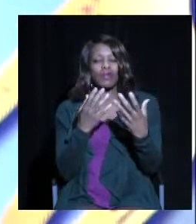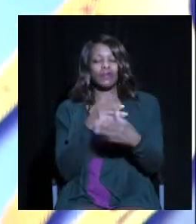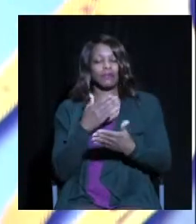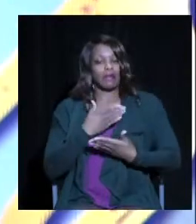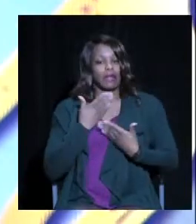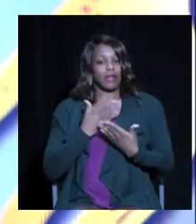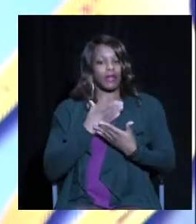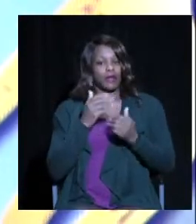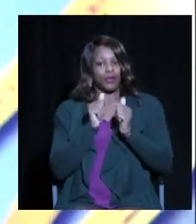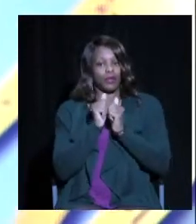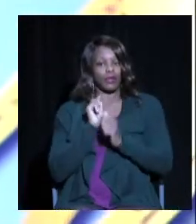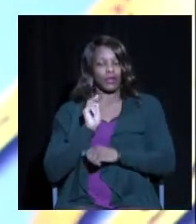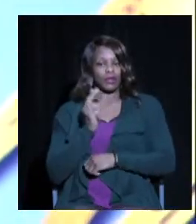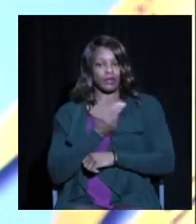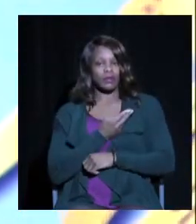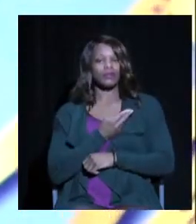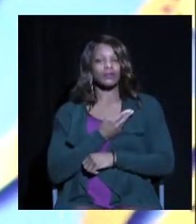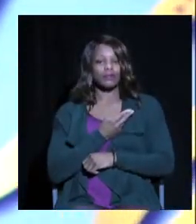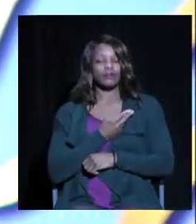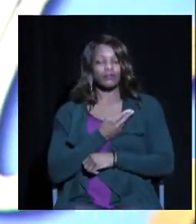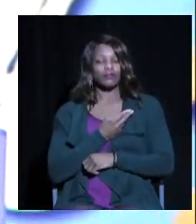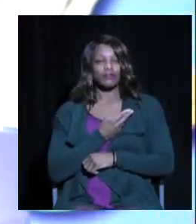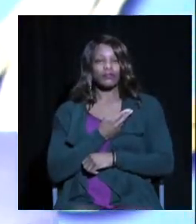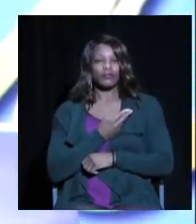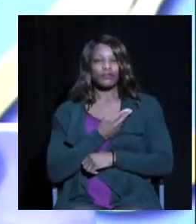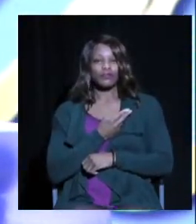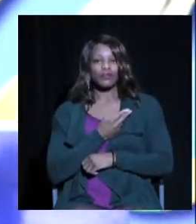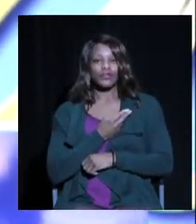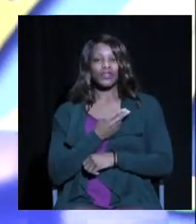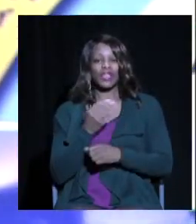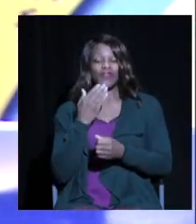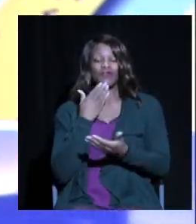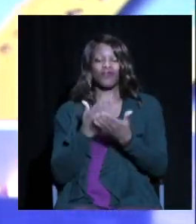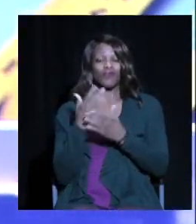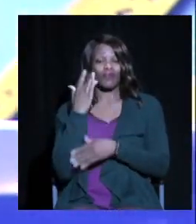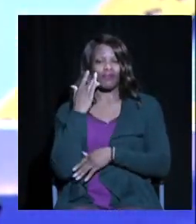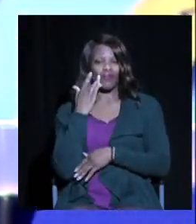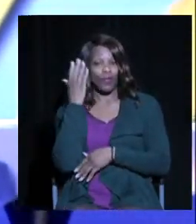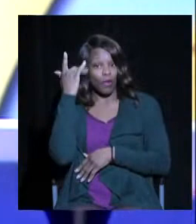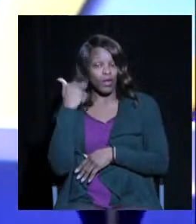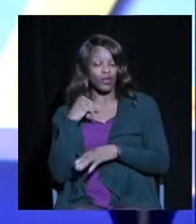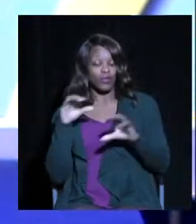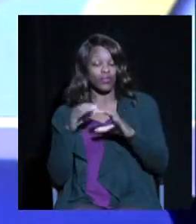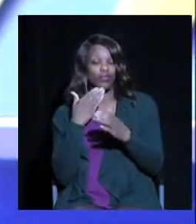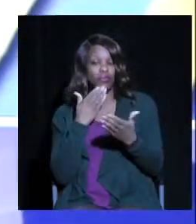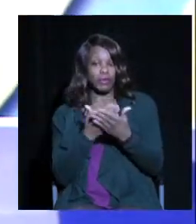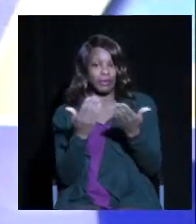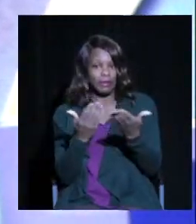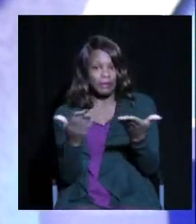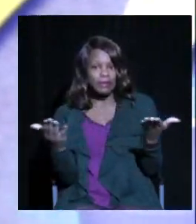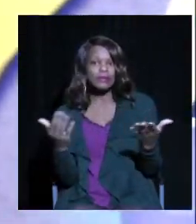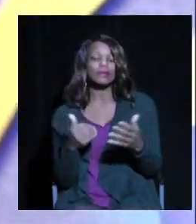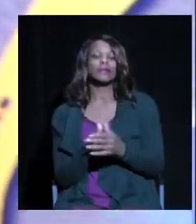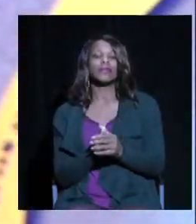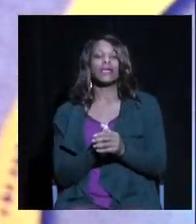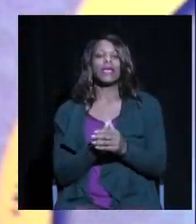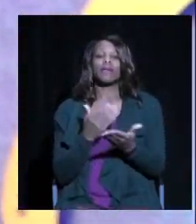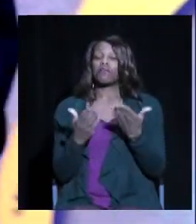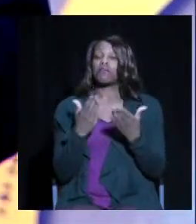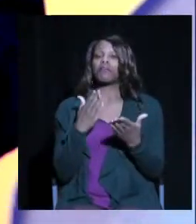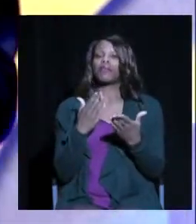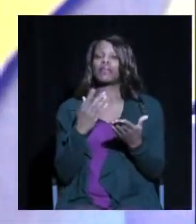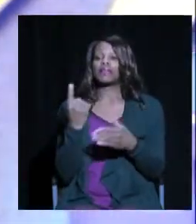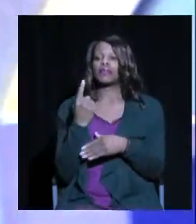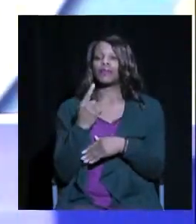And usually people get in people's good graces, they get good favor because they've done good things, right? Maybe they've been someone who's